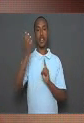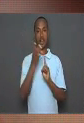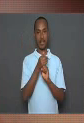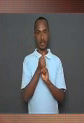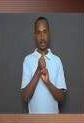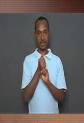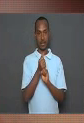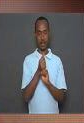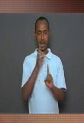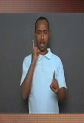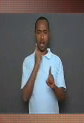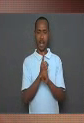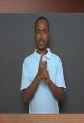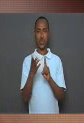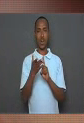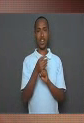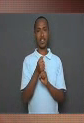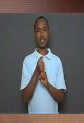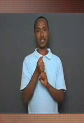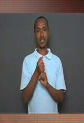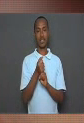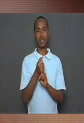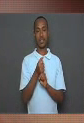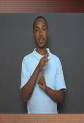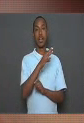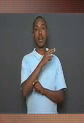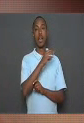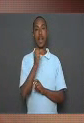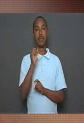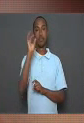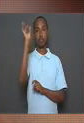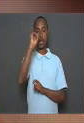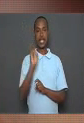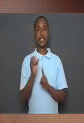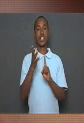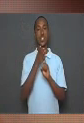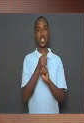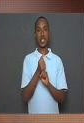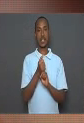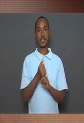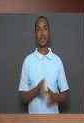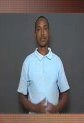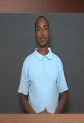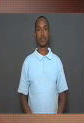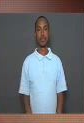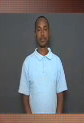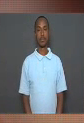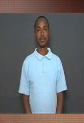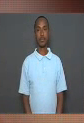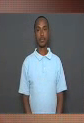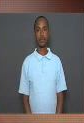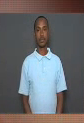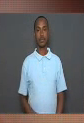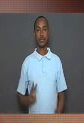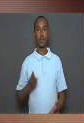yield, actual yield, and percentage yield. We